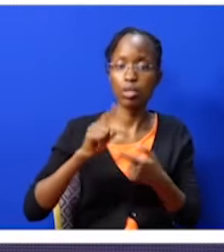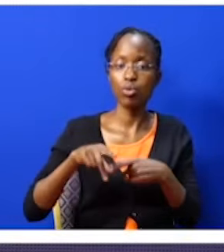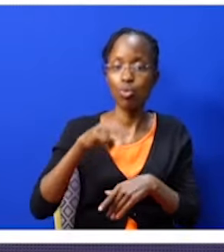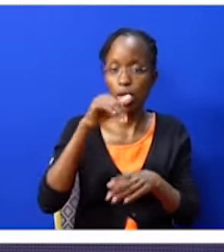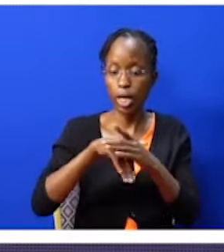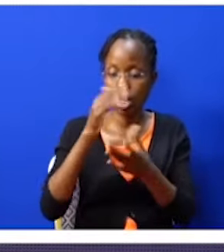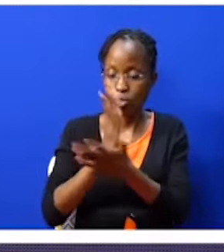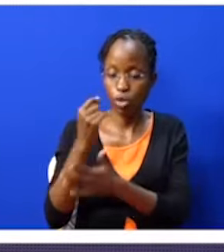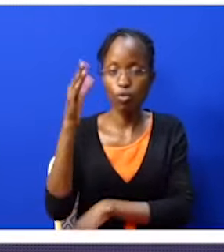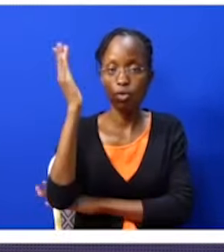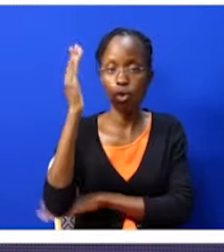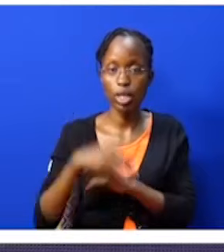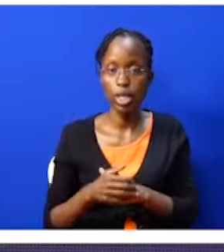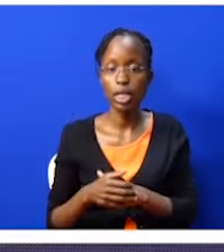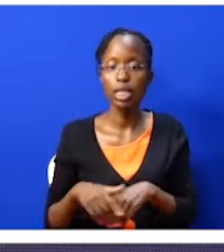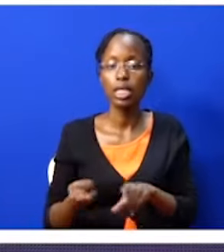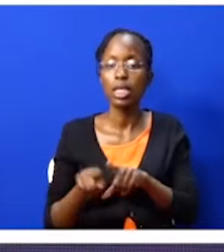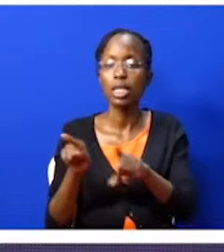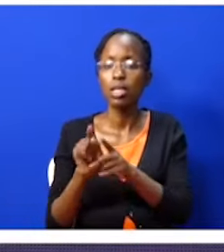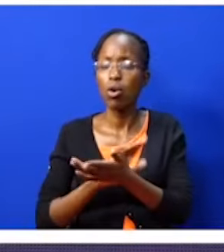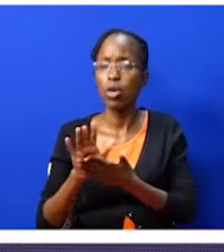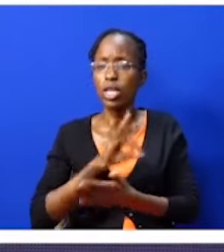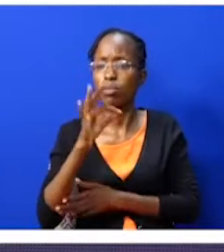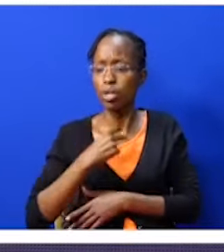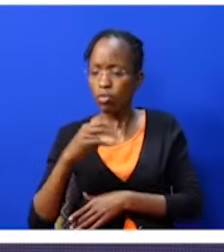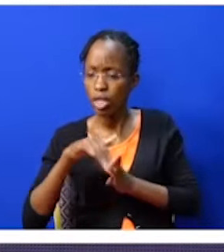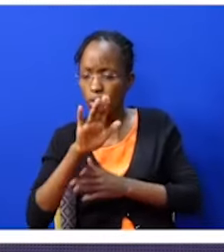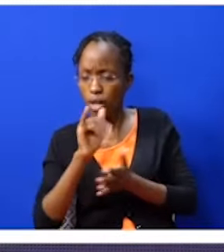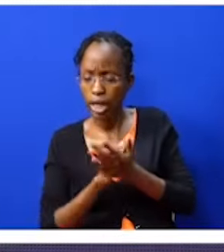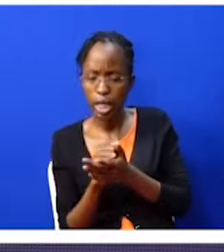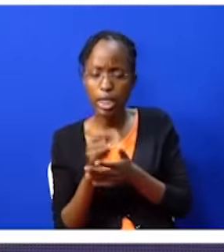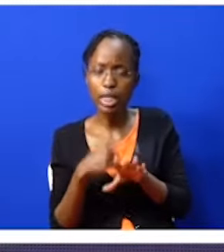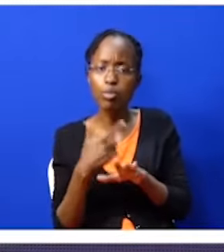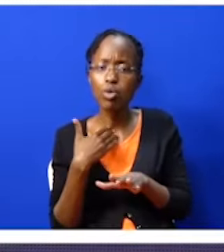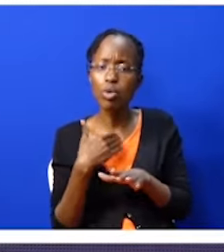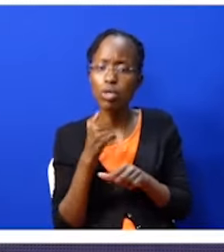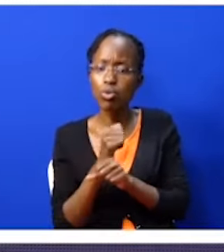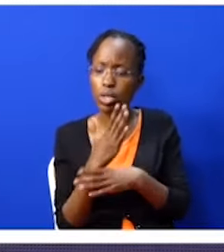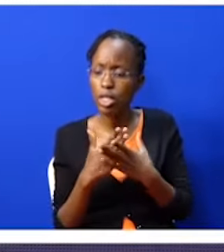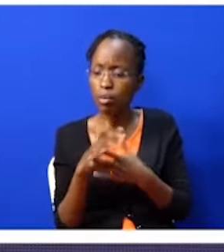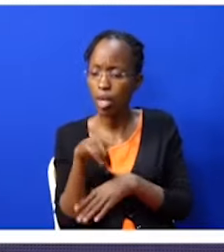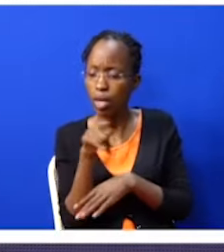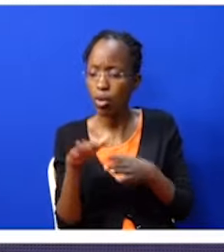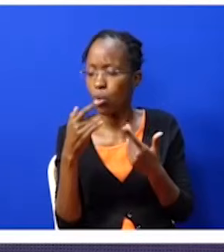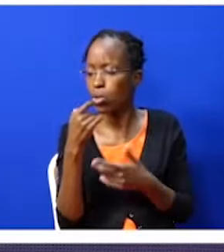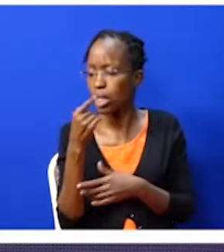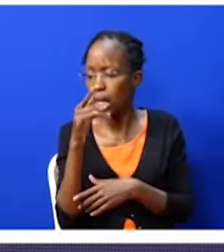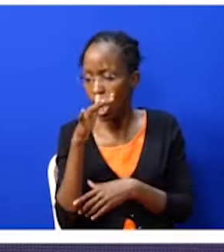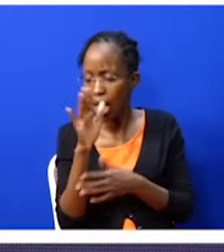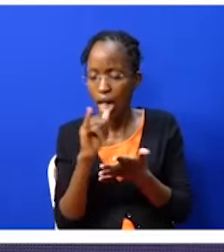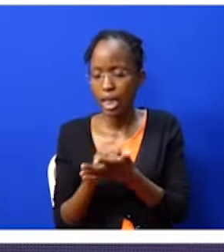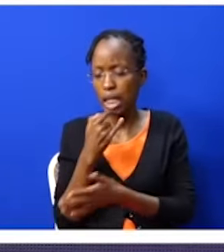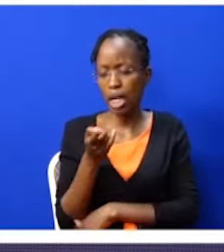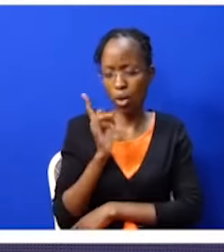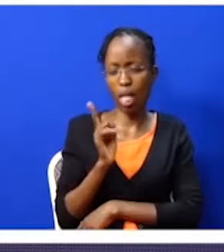God. He's that voice inside of you when you're tempted to do something wrong, like tell a lie or take something that's not